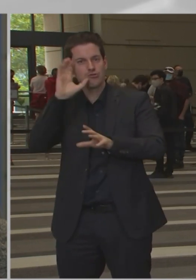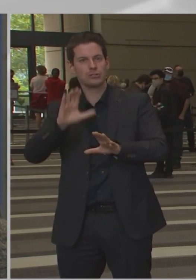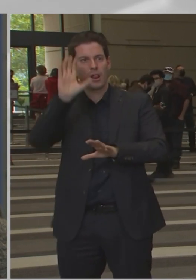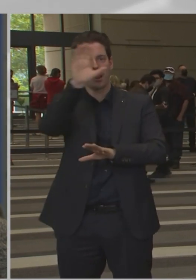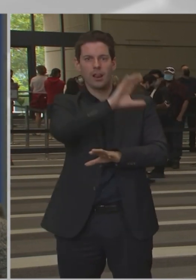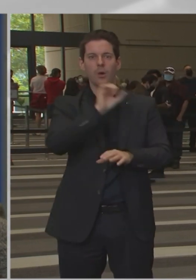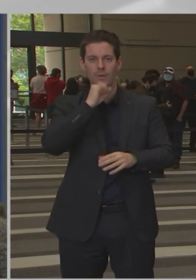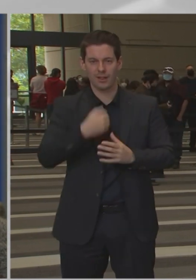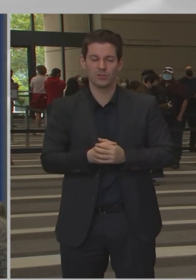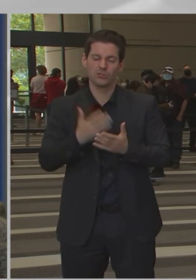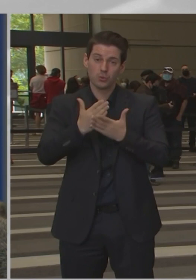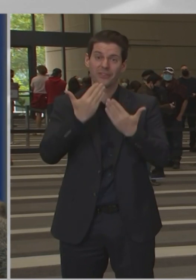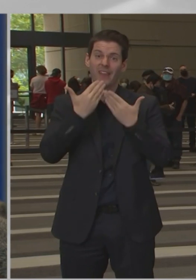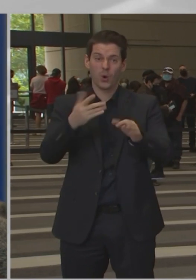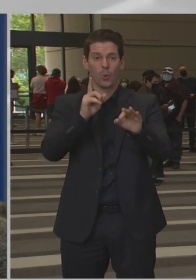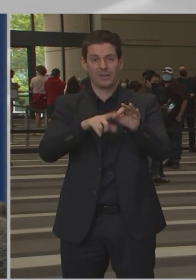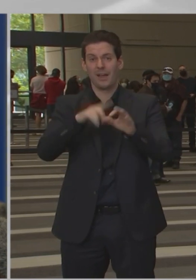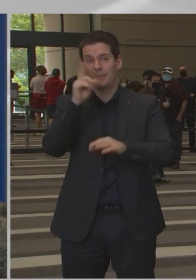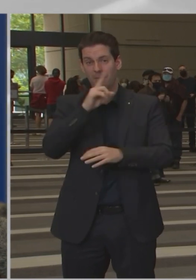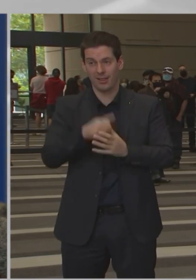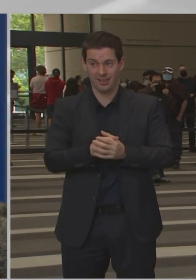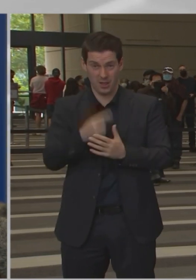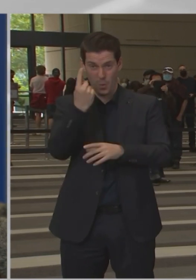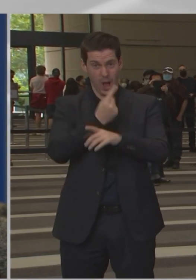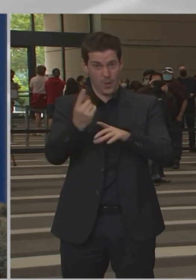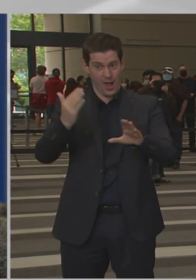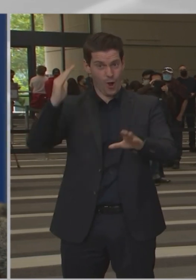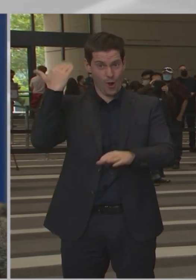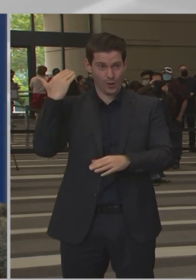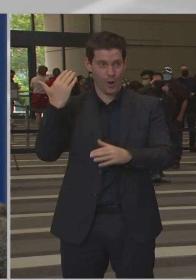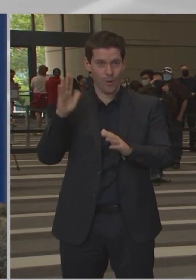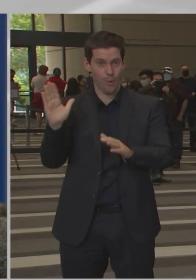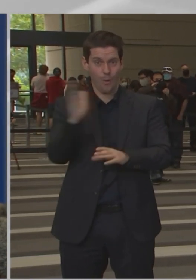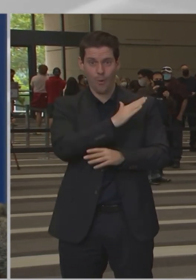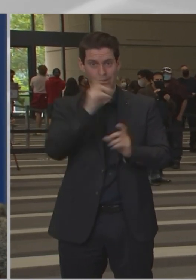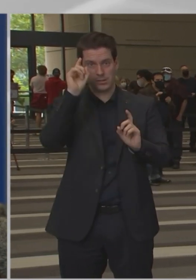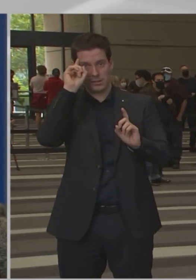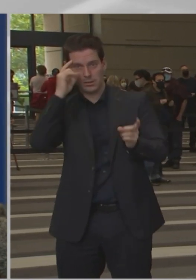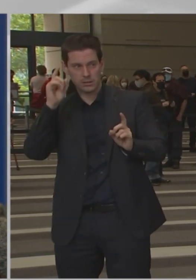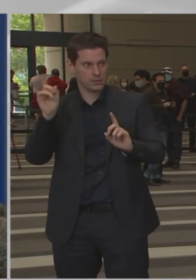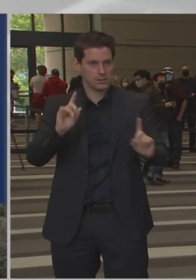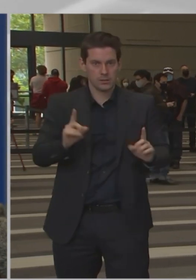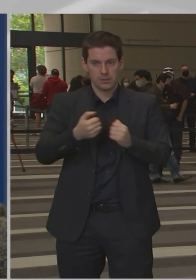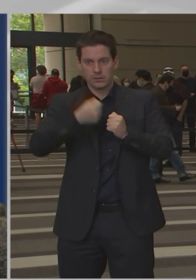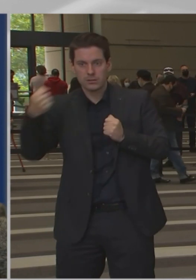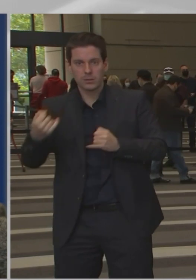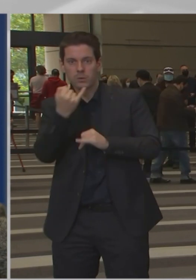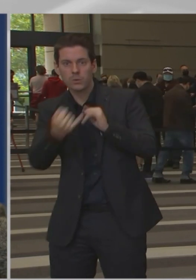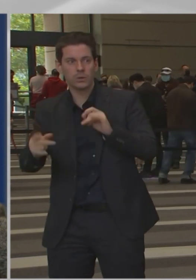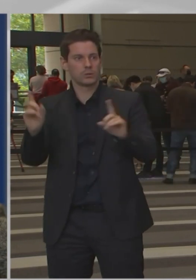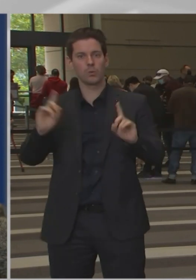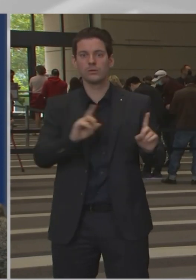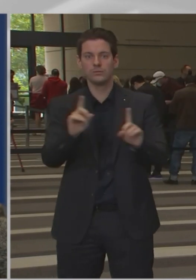worried about where we would end up with this cluster. It was our biggest challenge, and Queenslanders